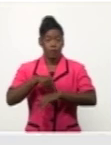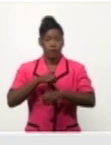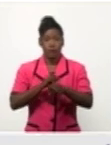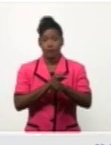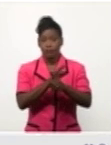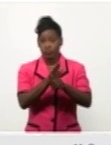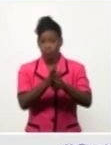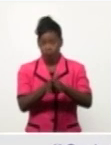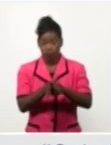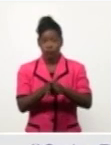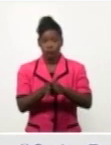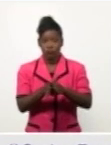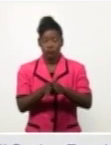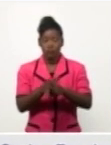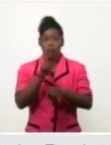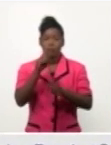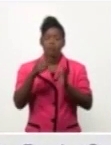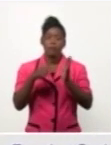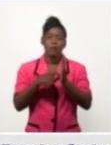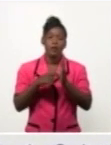pandemic in Cuba